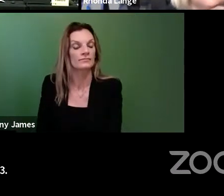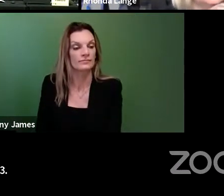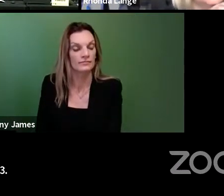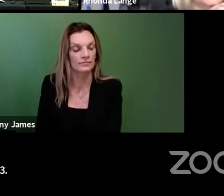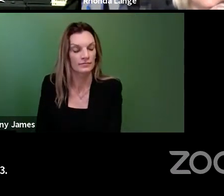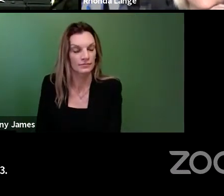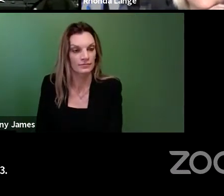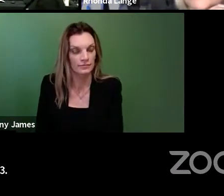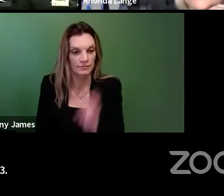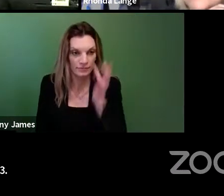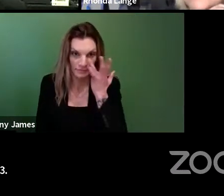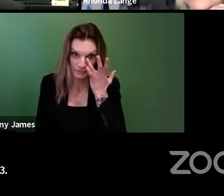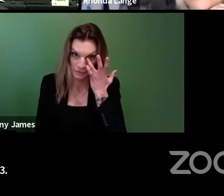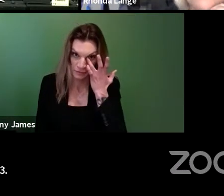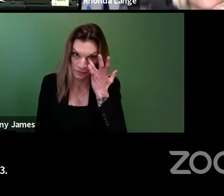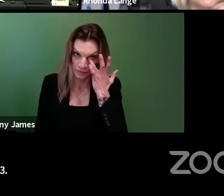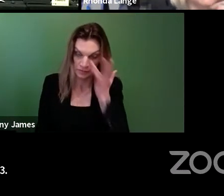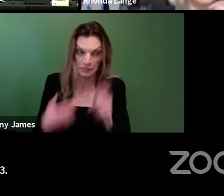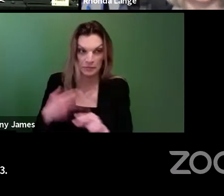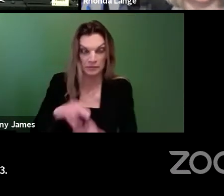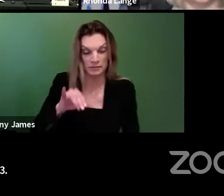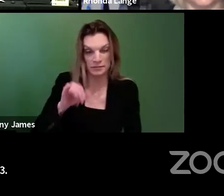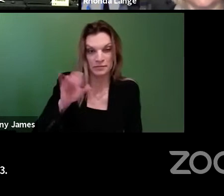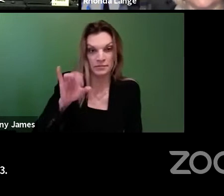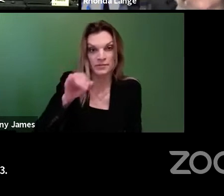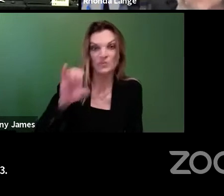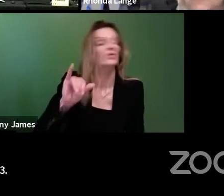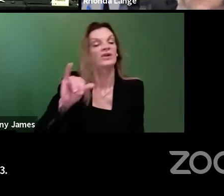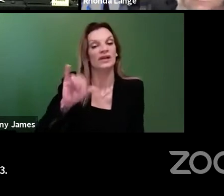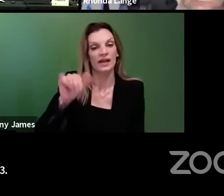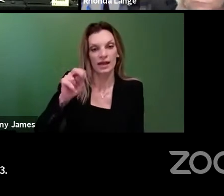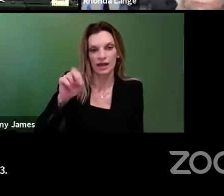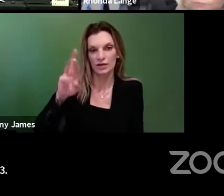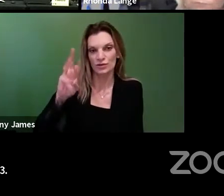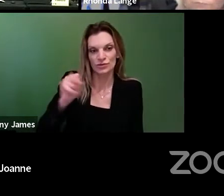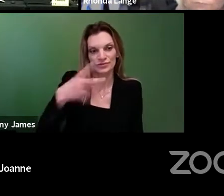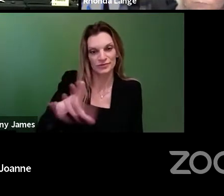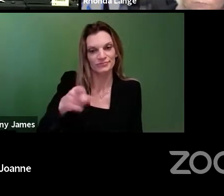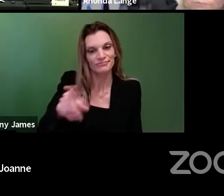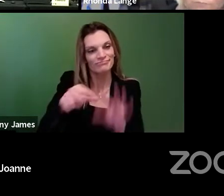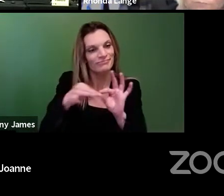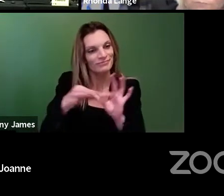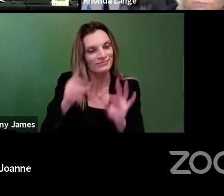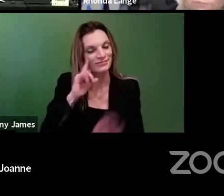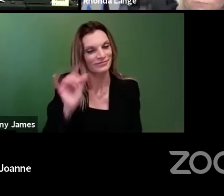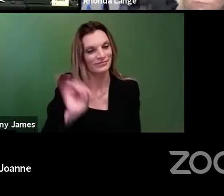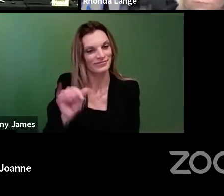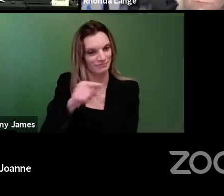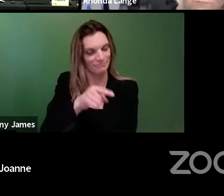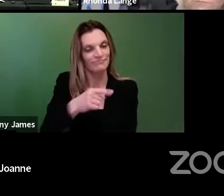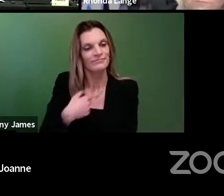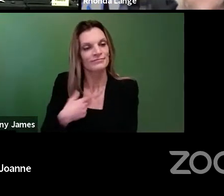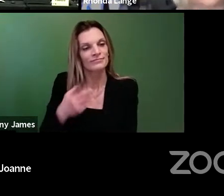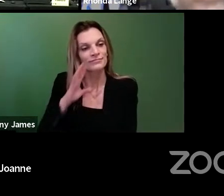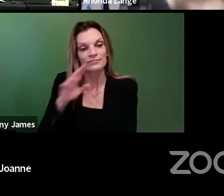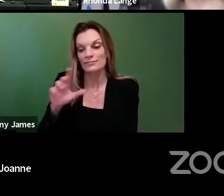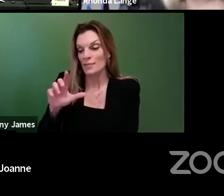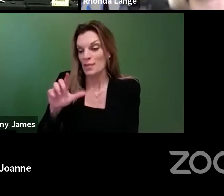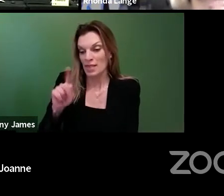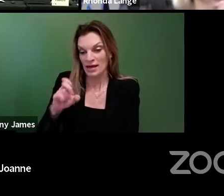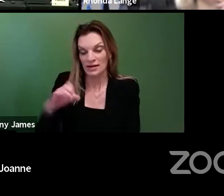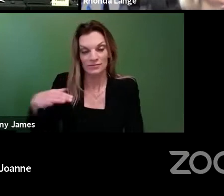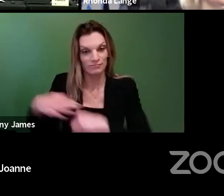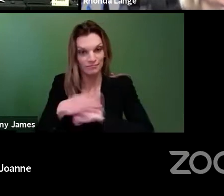Hi, my name is Joey Andrews, and I just want to echo what so many people here have already said today, that the lakeshore communities along Lake Michigan